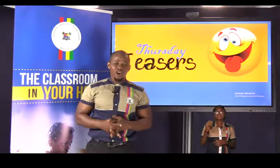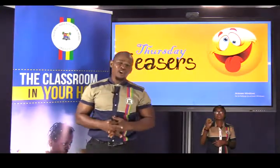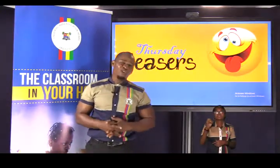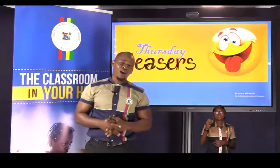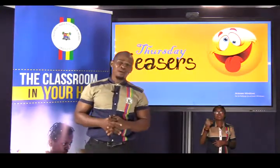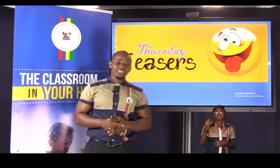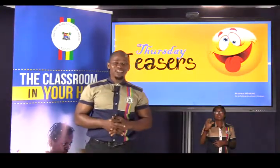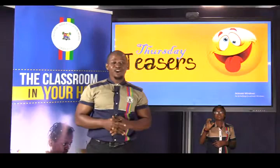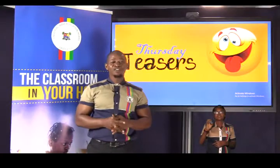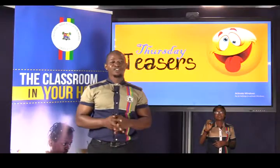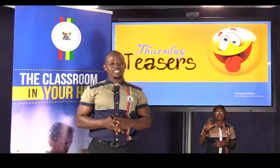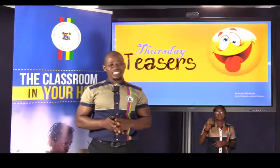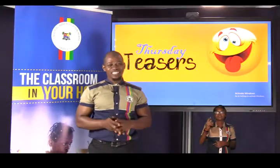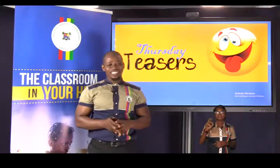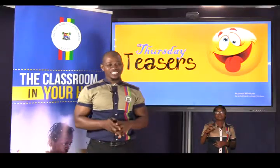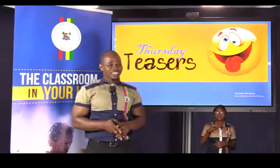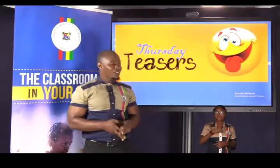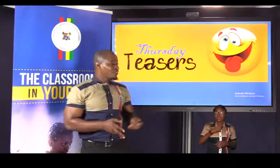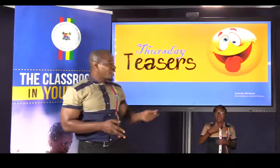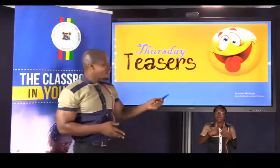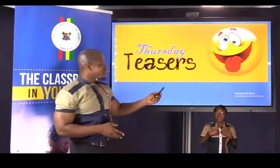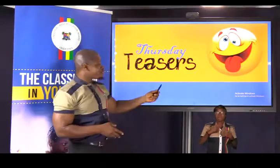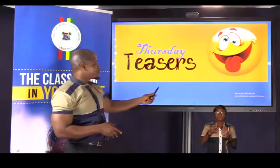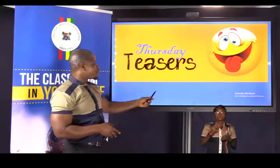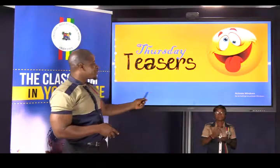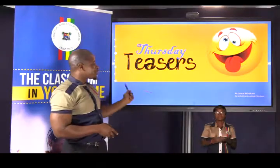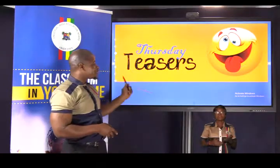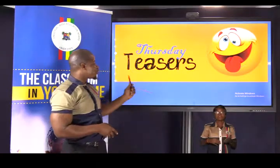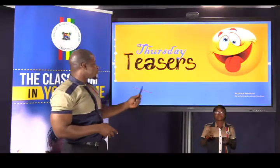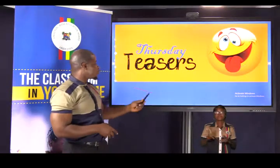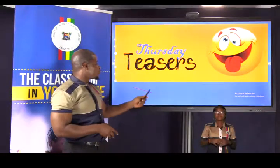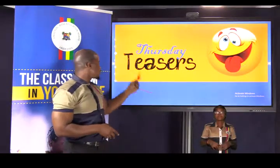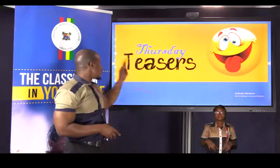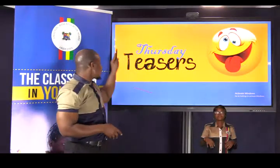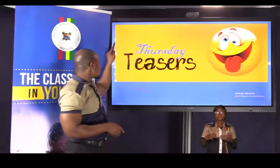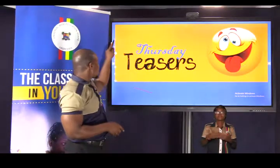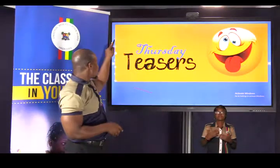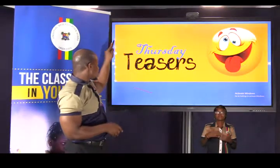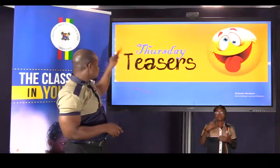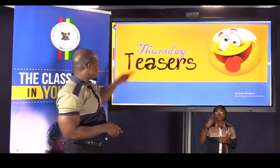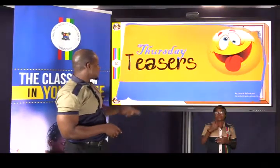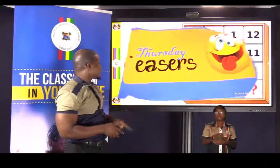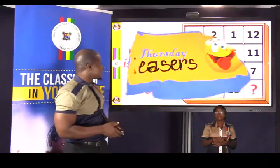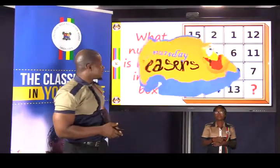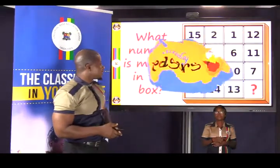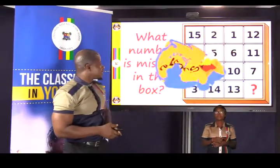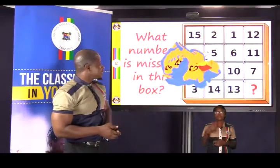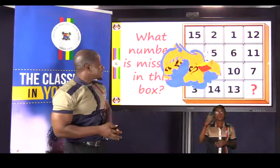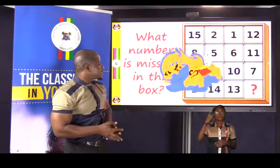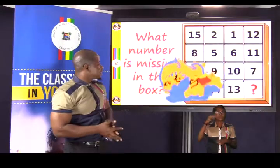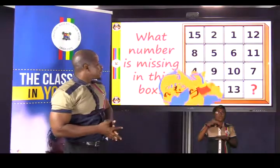Yes, Uncle Agbaje loves to tease. Well, I have something very simple for you today.